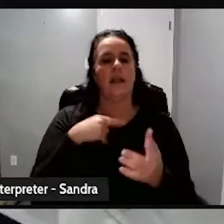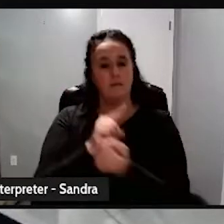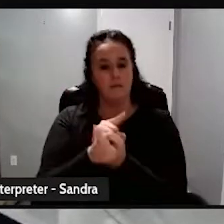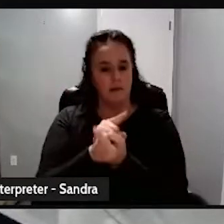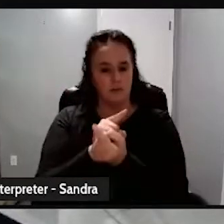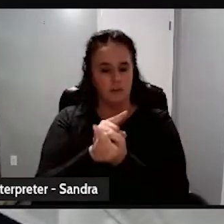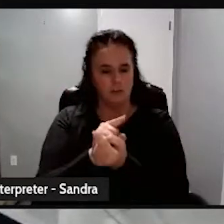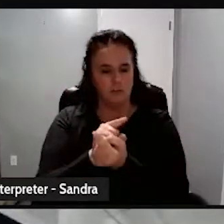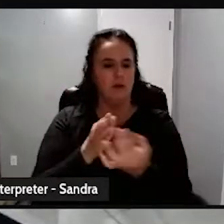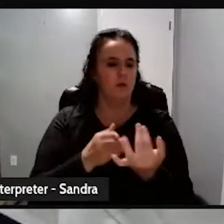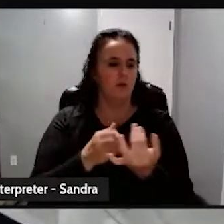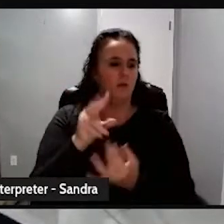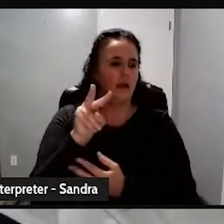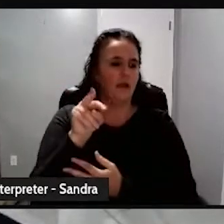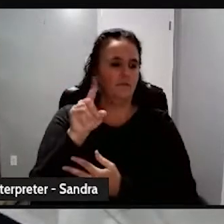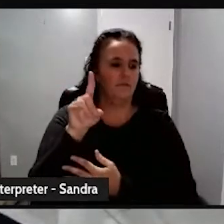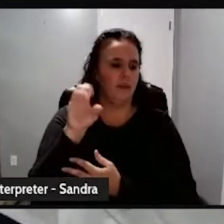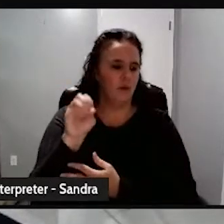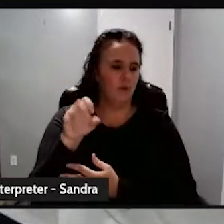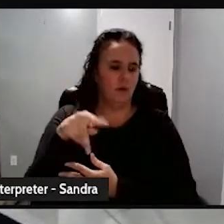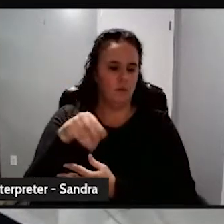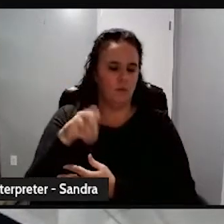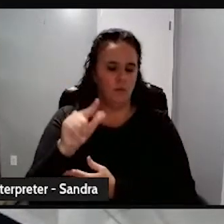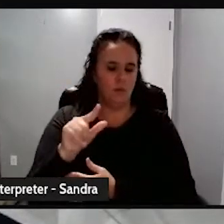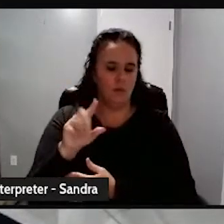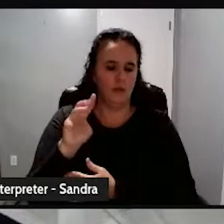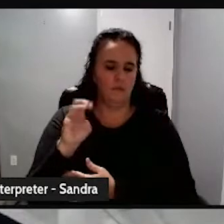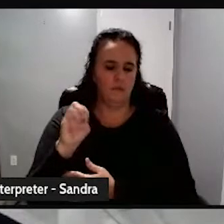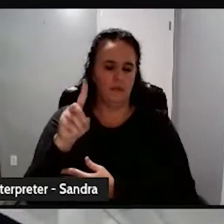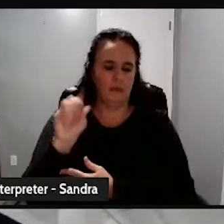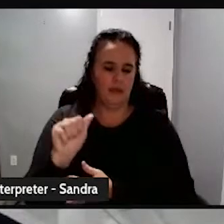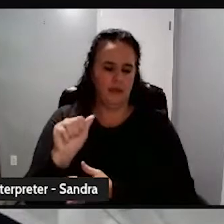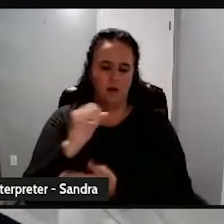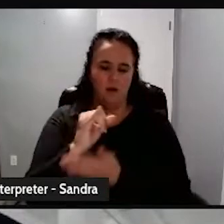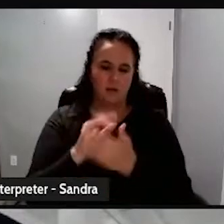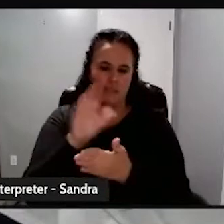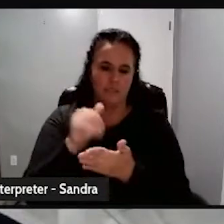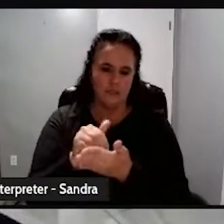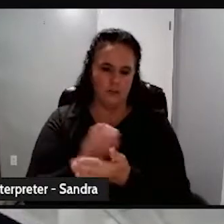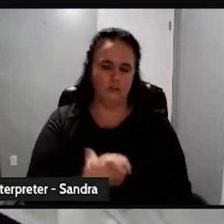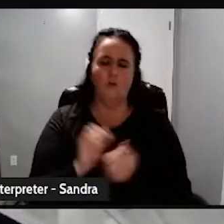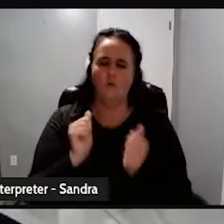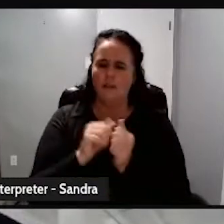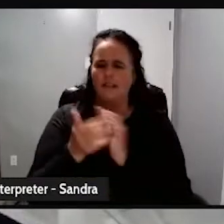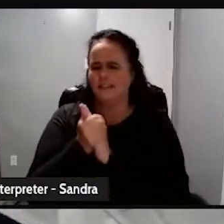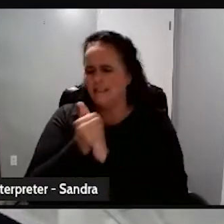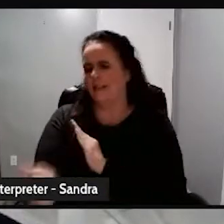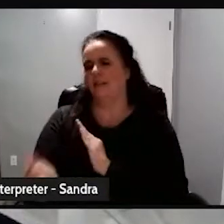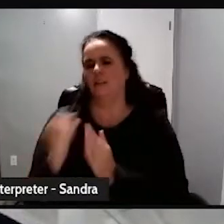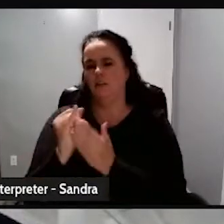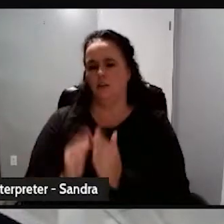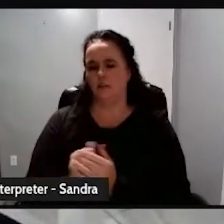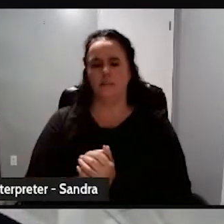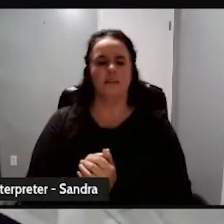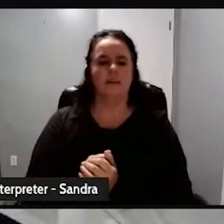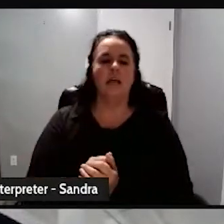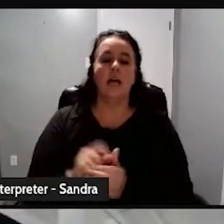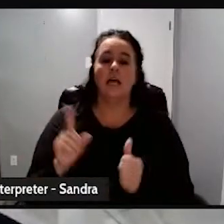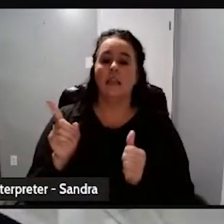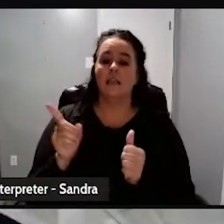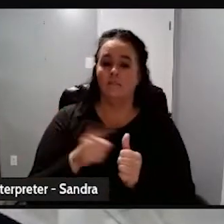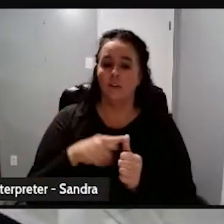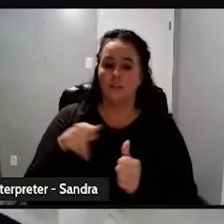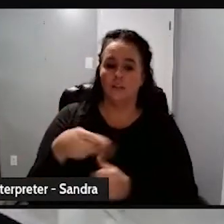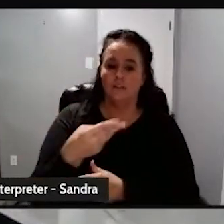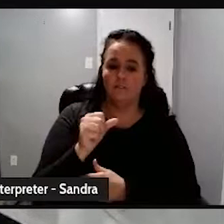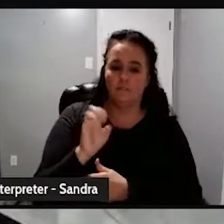Media Arts Center with these talented artists. The first phase of the project was funded